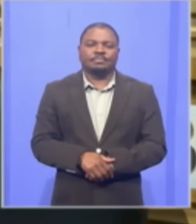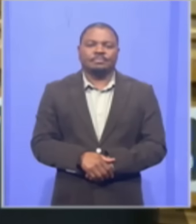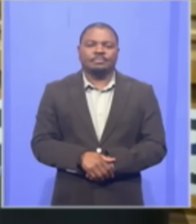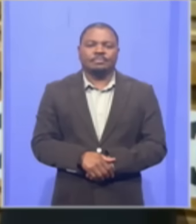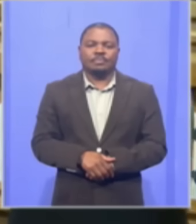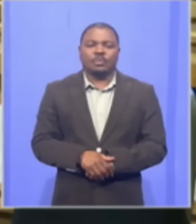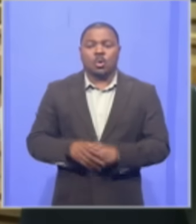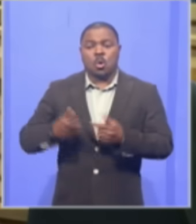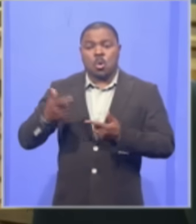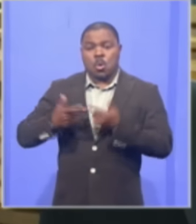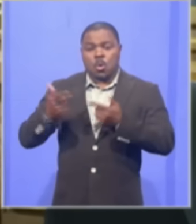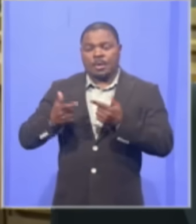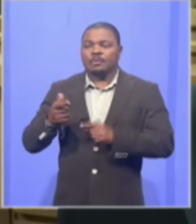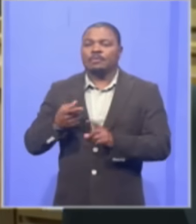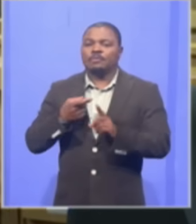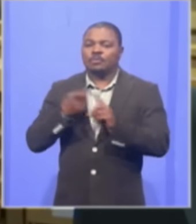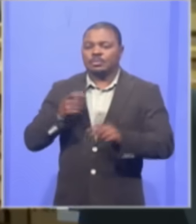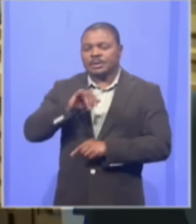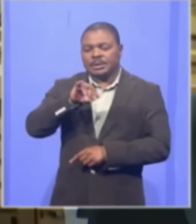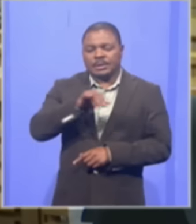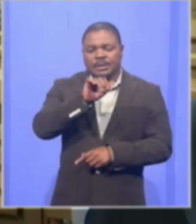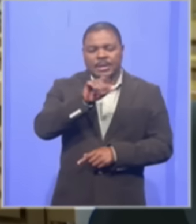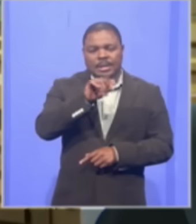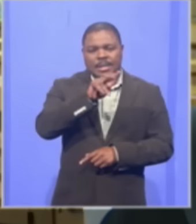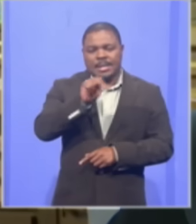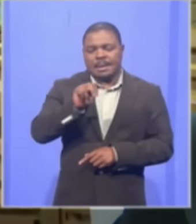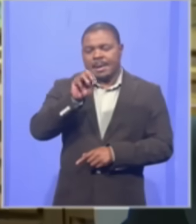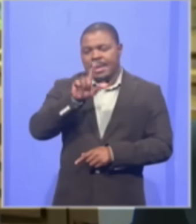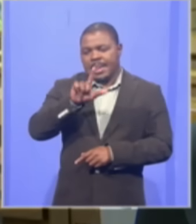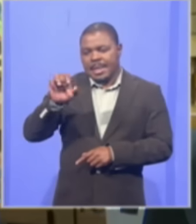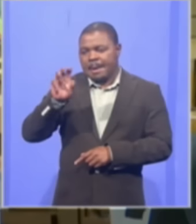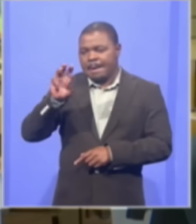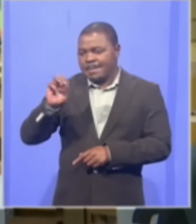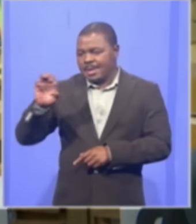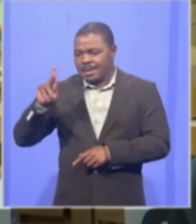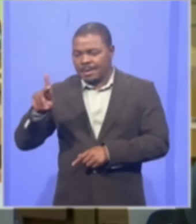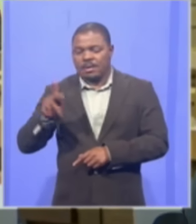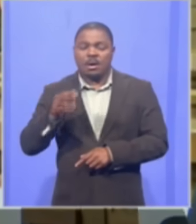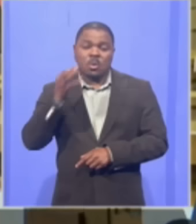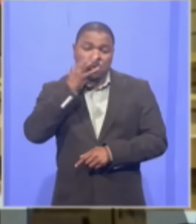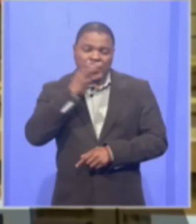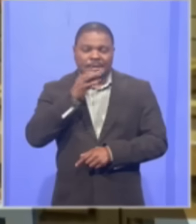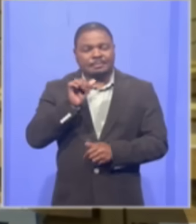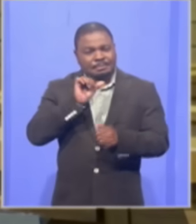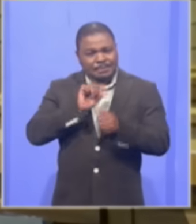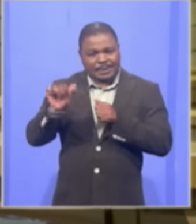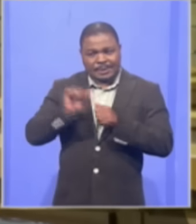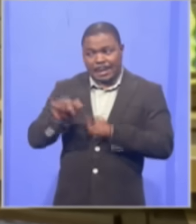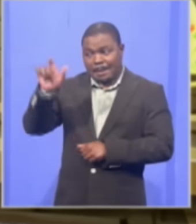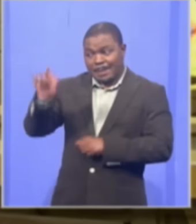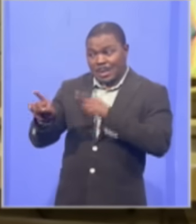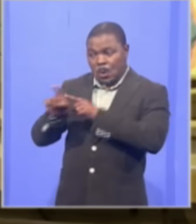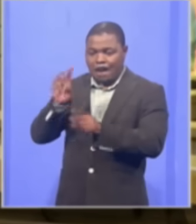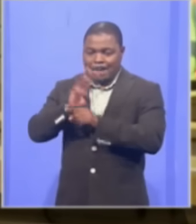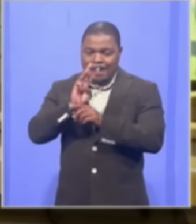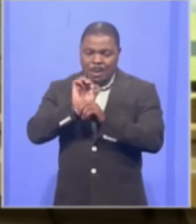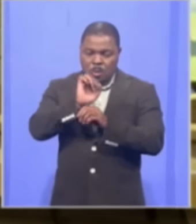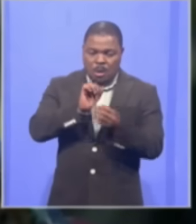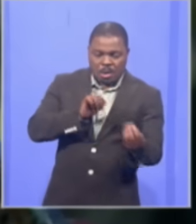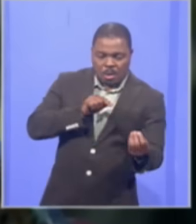Le qotha nyewe ya polao ya Jaden Lee Mick le ngangile ka le reng ho tla ba molemong wa moqoswa eo e leng mme wa